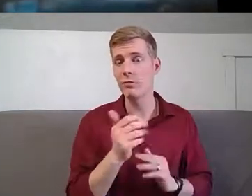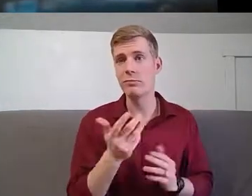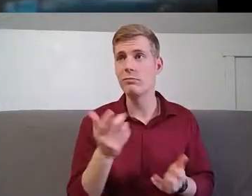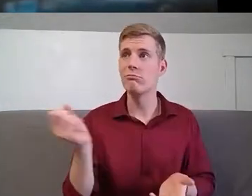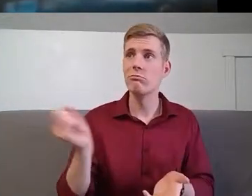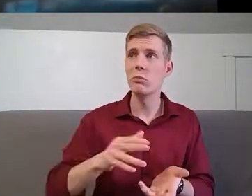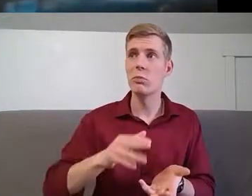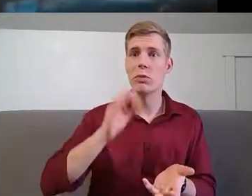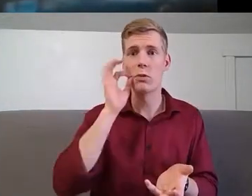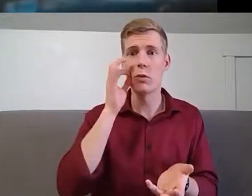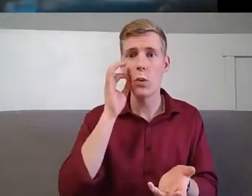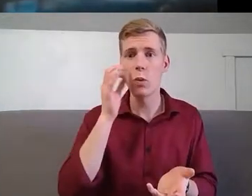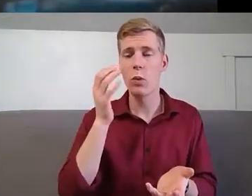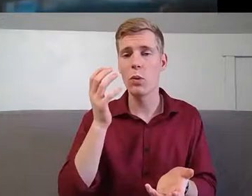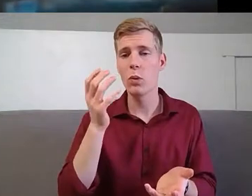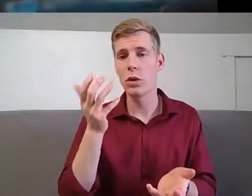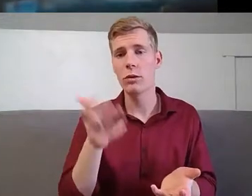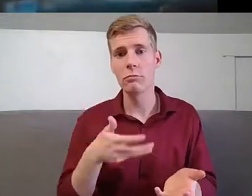Fruit,